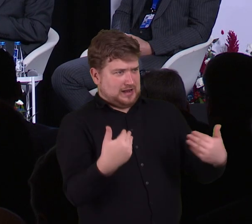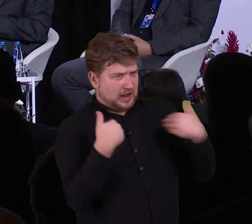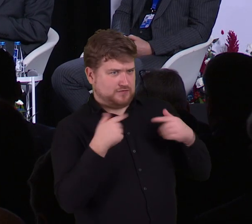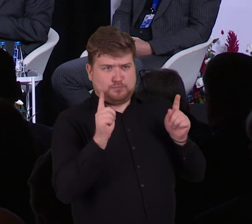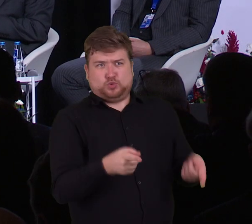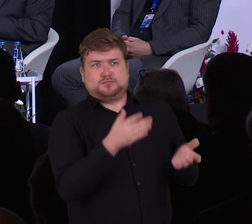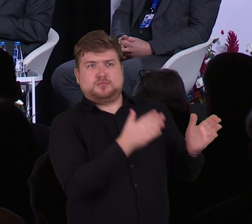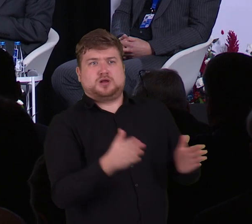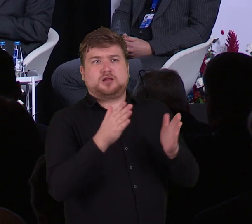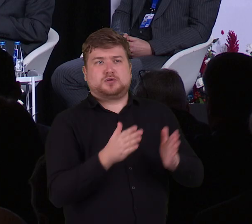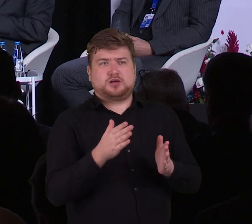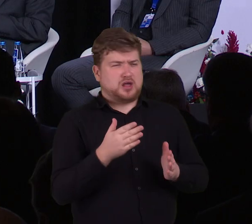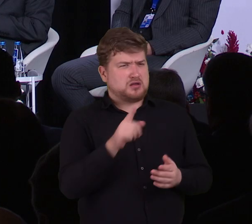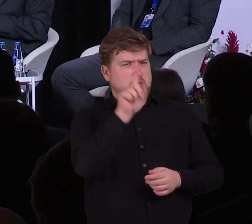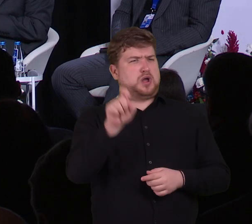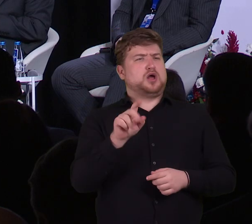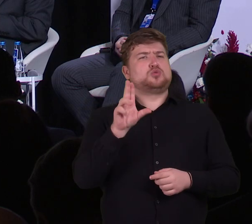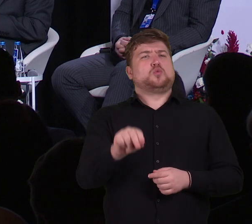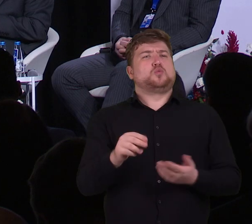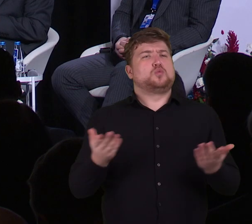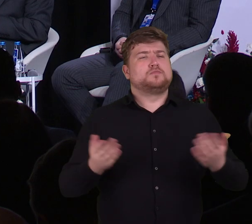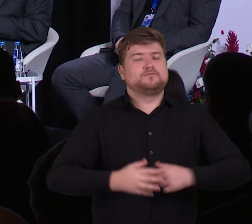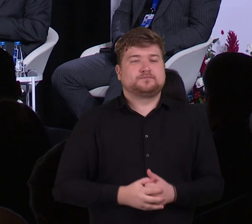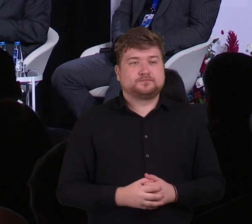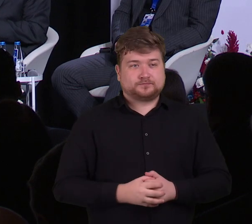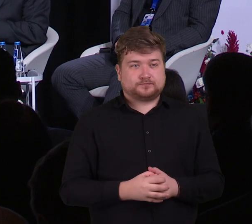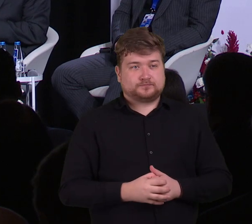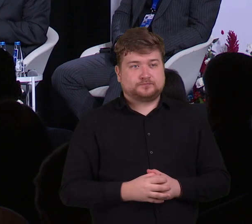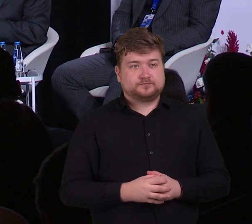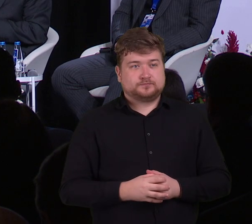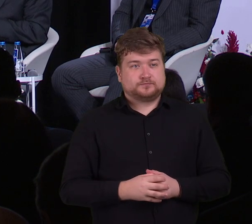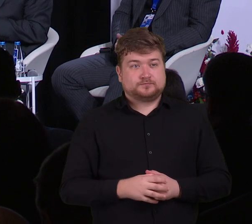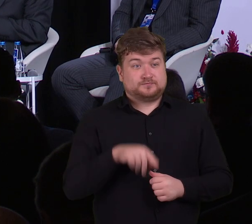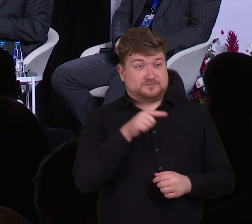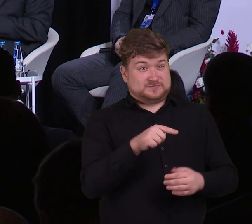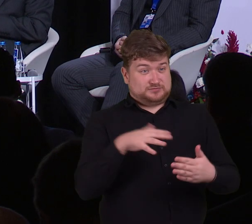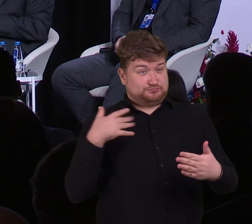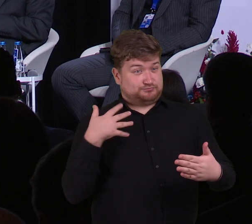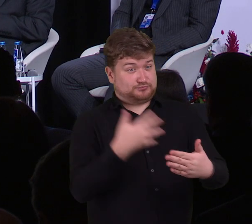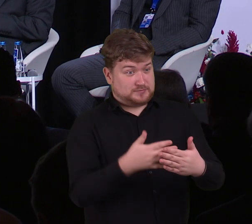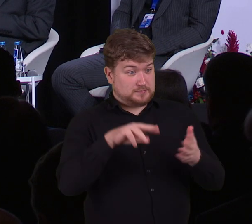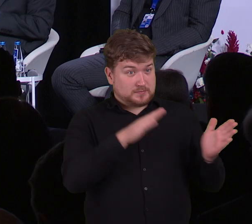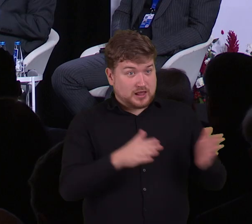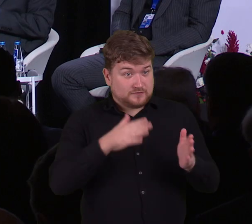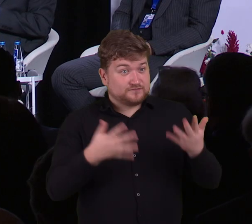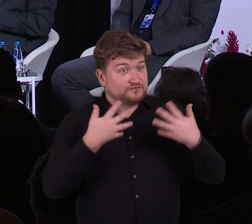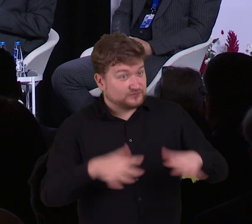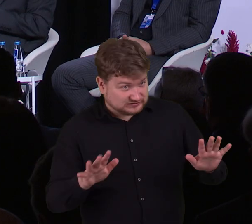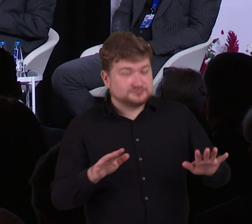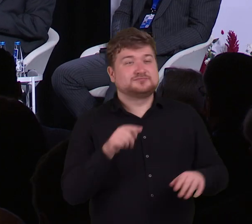we not use these plans and just make them come through? Because we have no lack